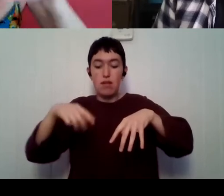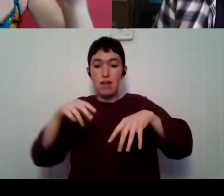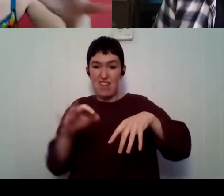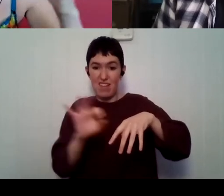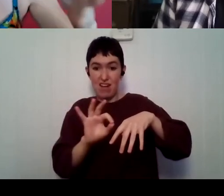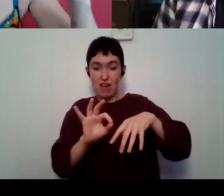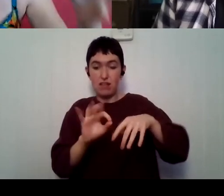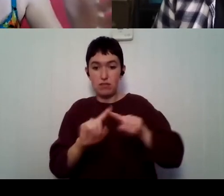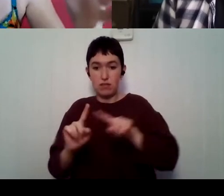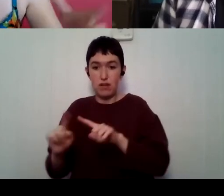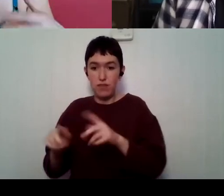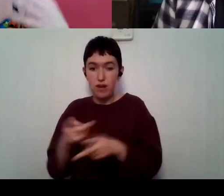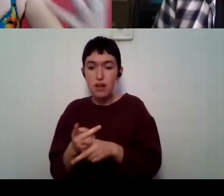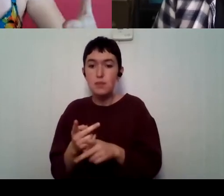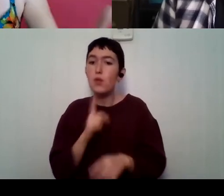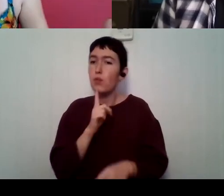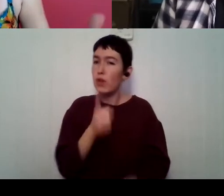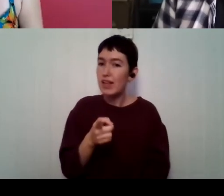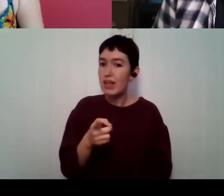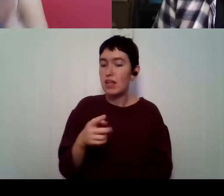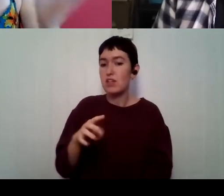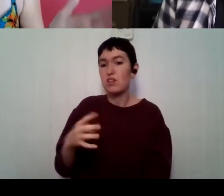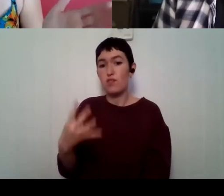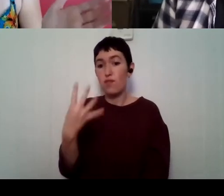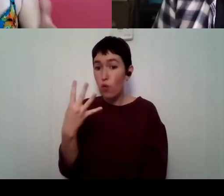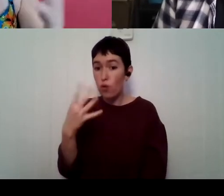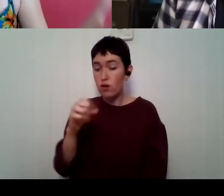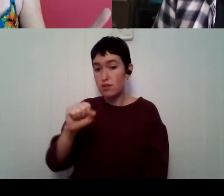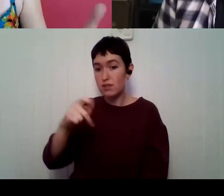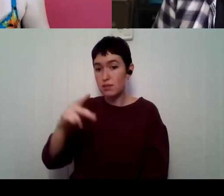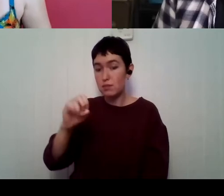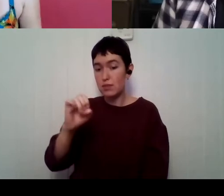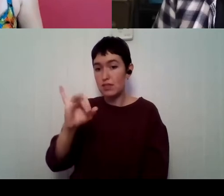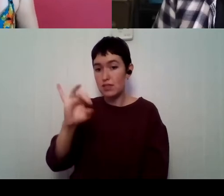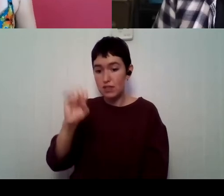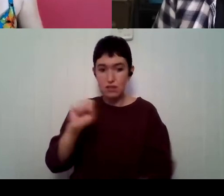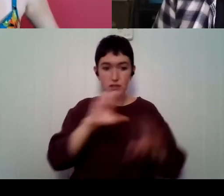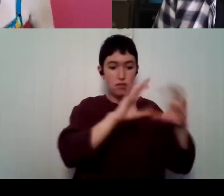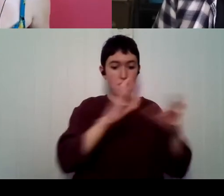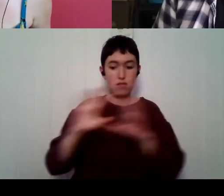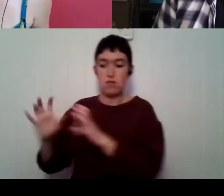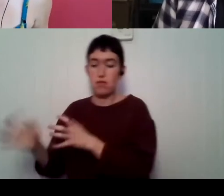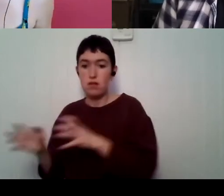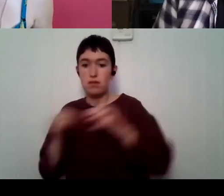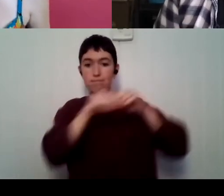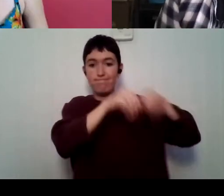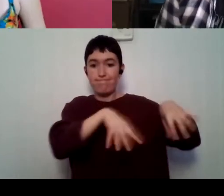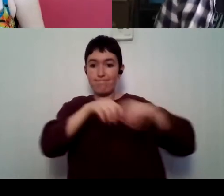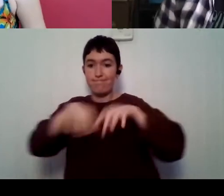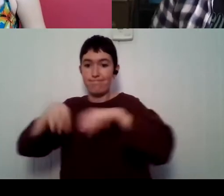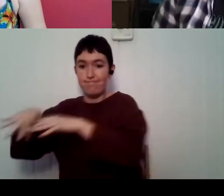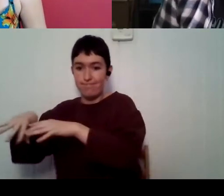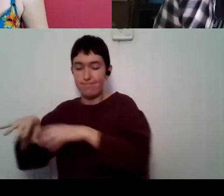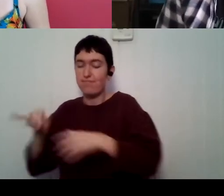our own naked eye, we don't necessarily know. And with DNA analysis, it kind of opens the door to understanding speciation even better. For sure. Yeah.